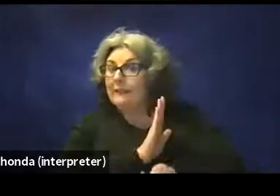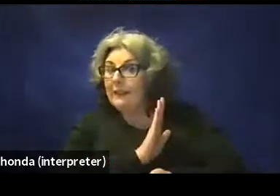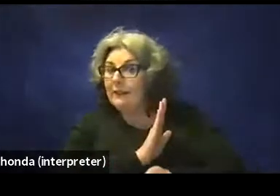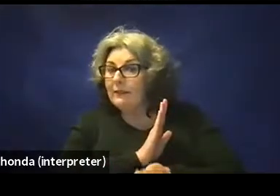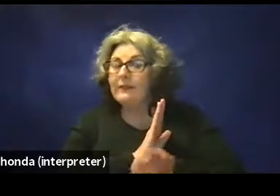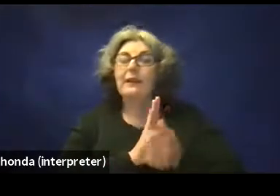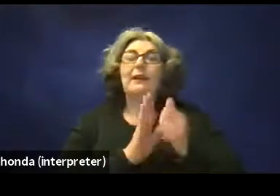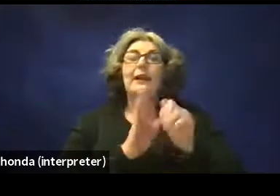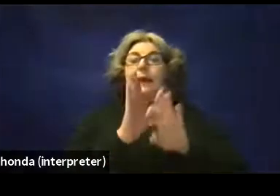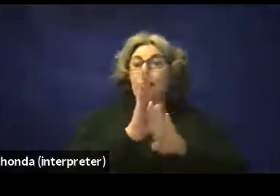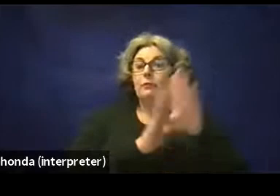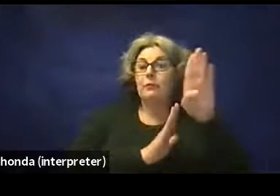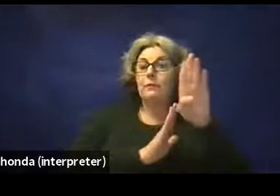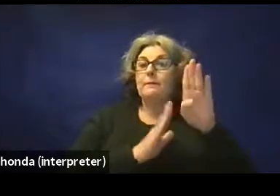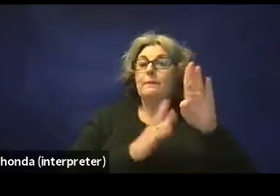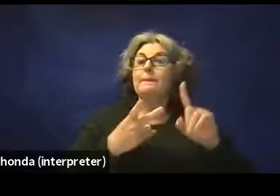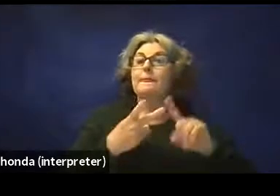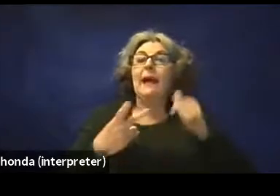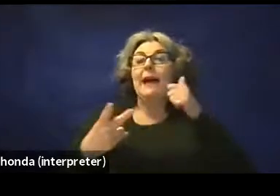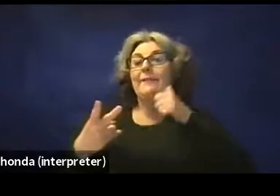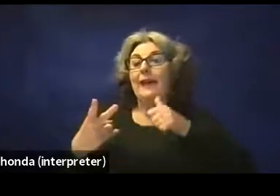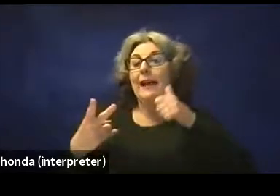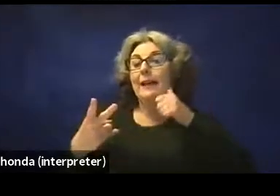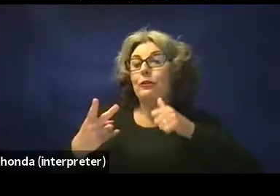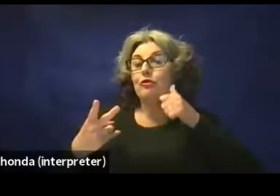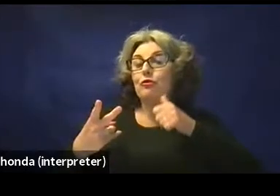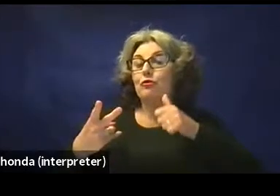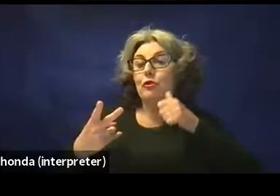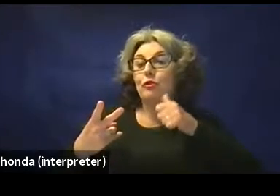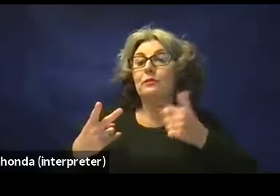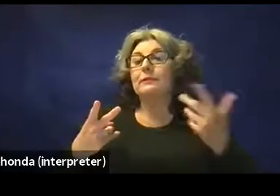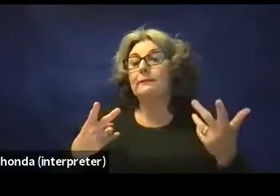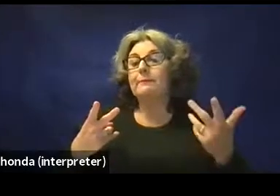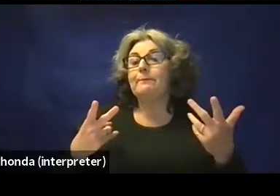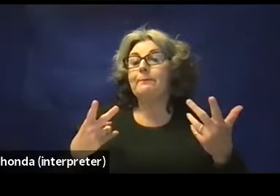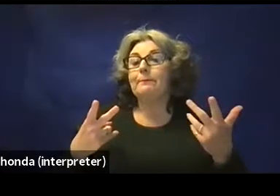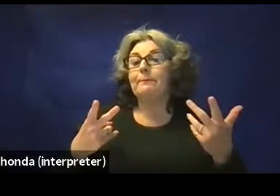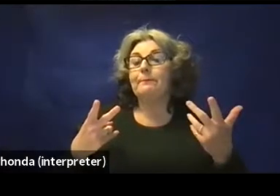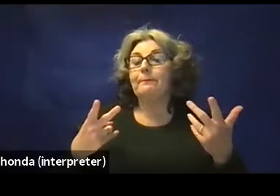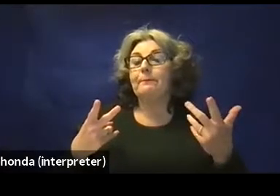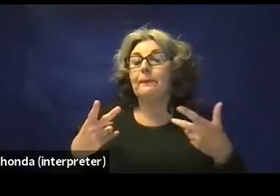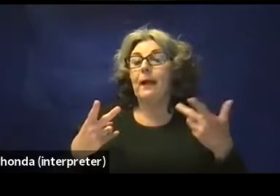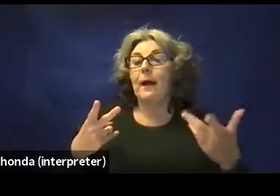creative spaces. I've had girls that have